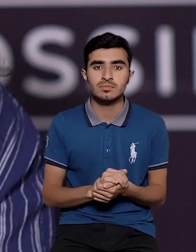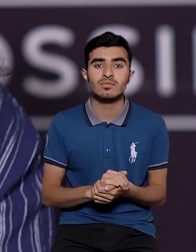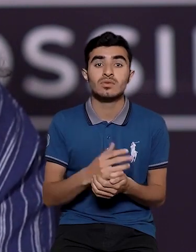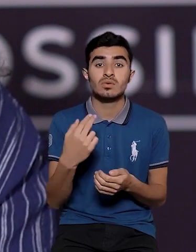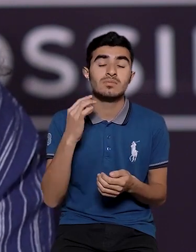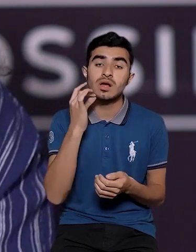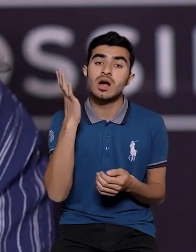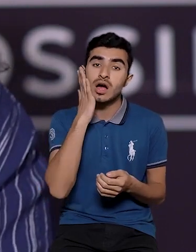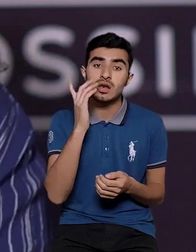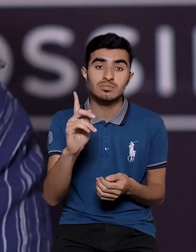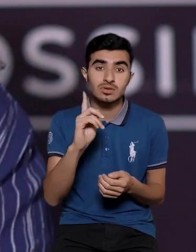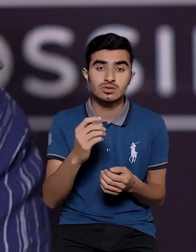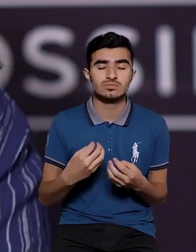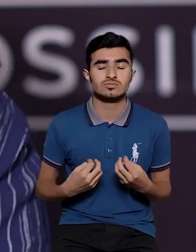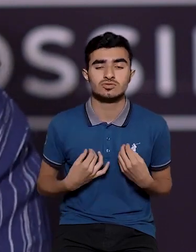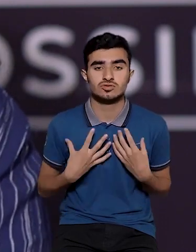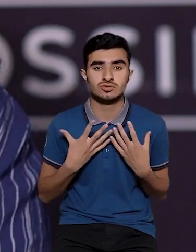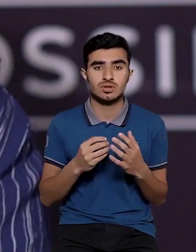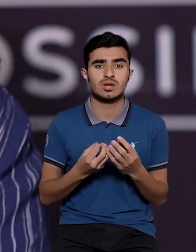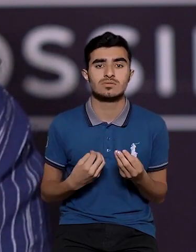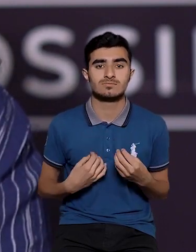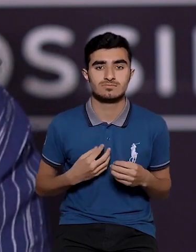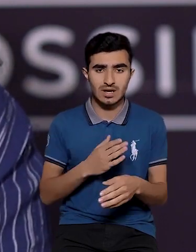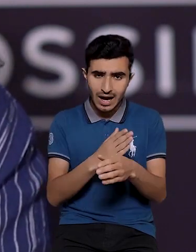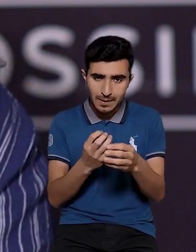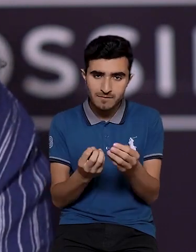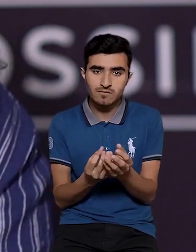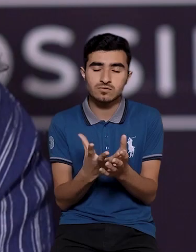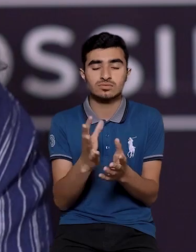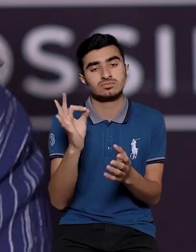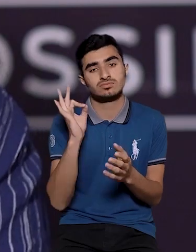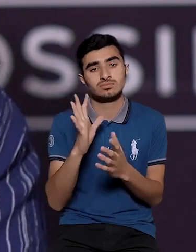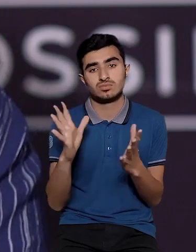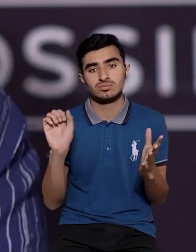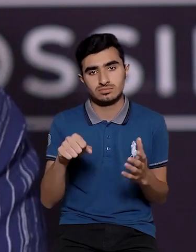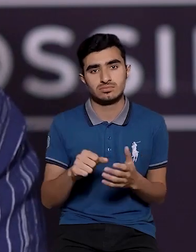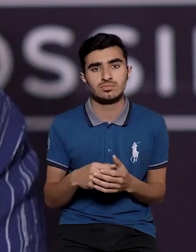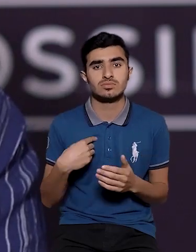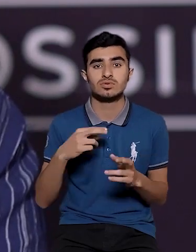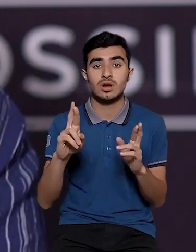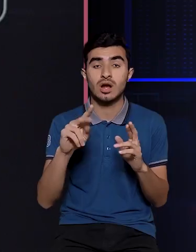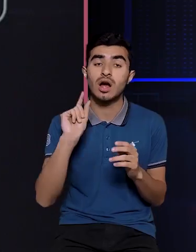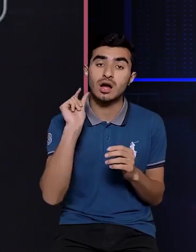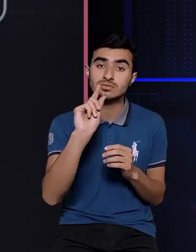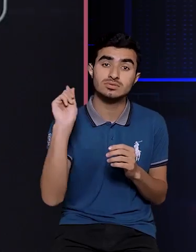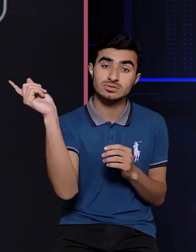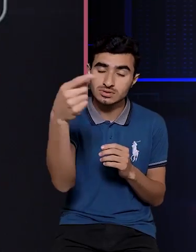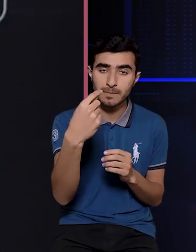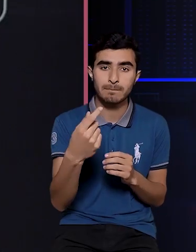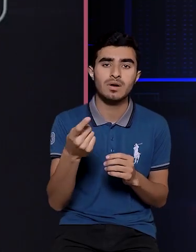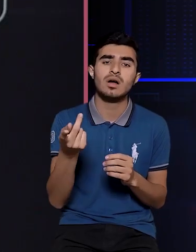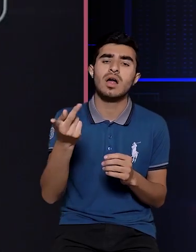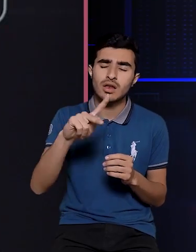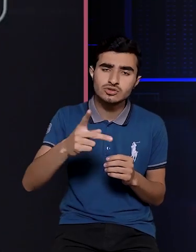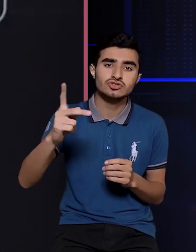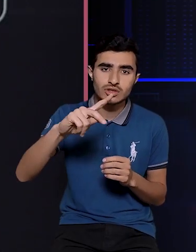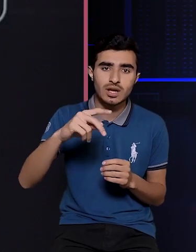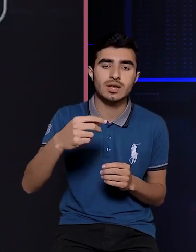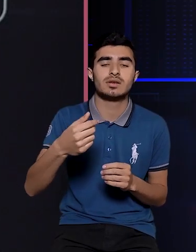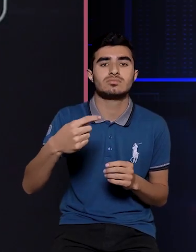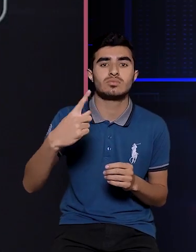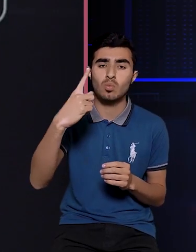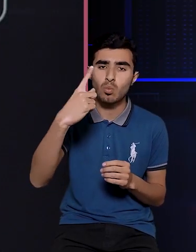I couldn't believe how much it had healed. We avoided surgery because of it. Honey is an amazing